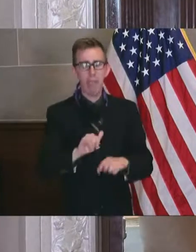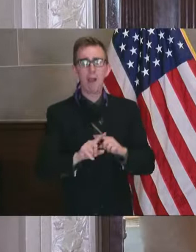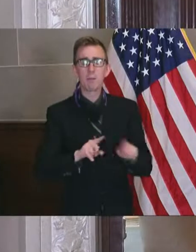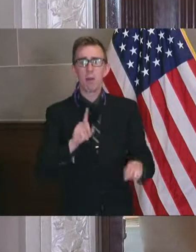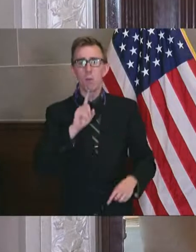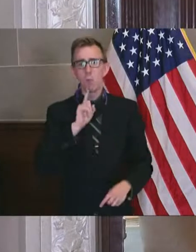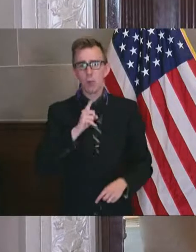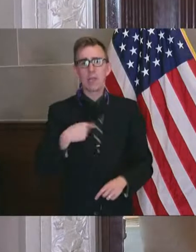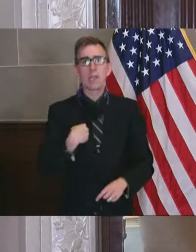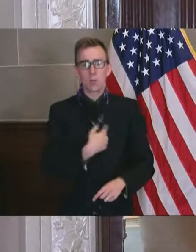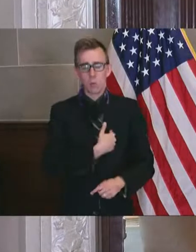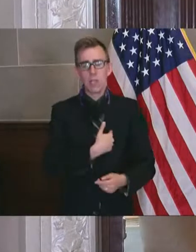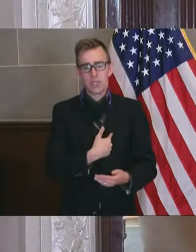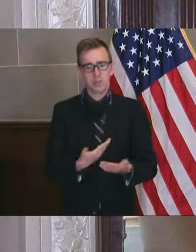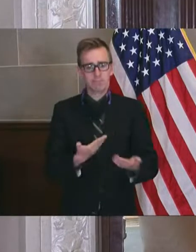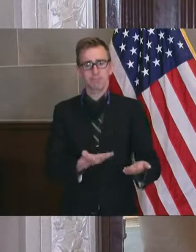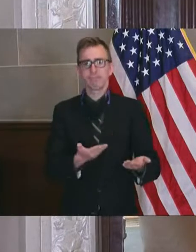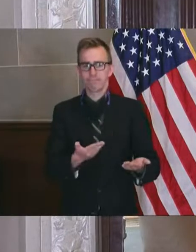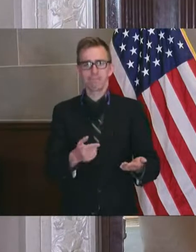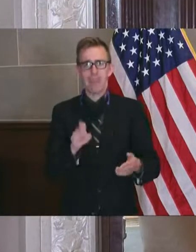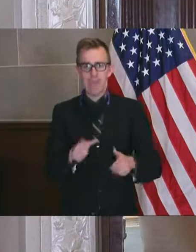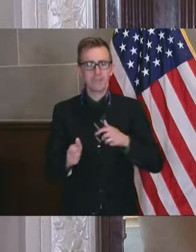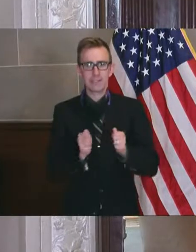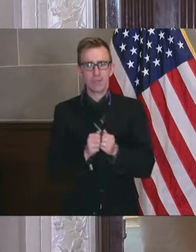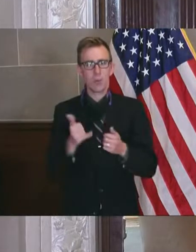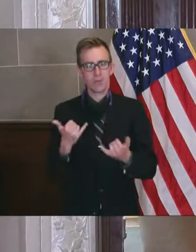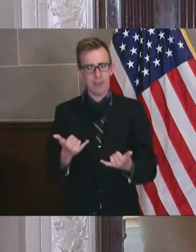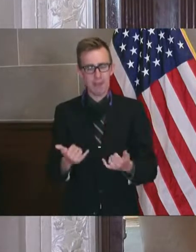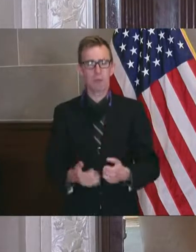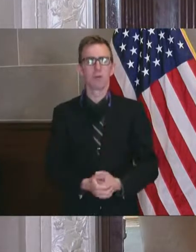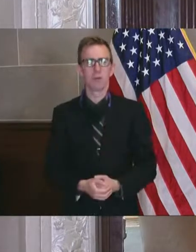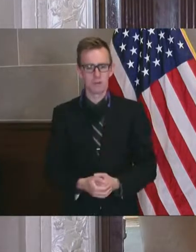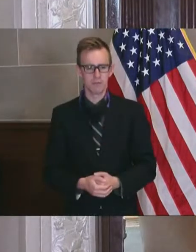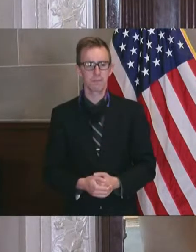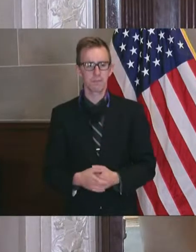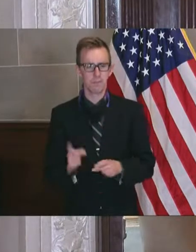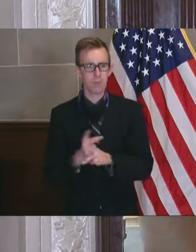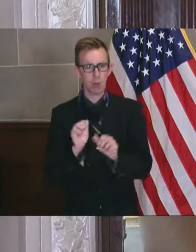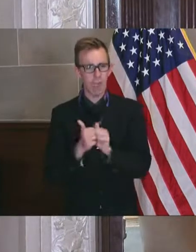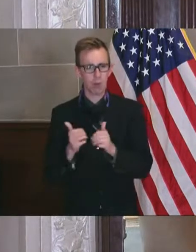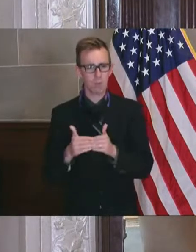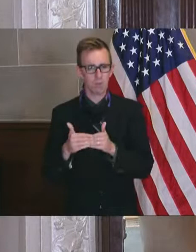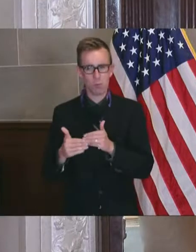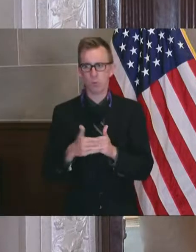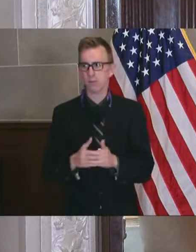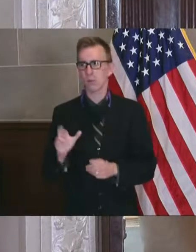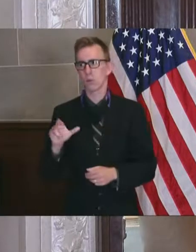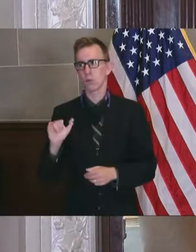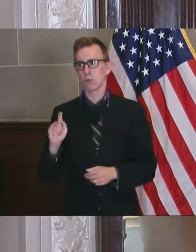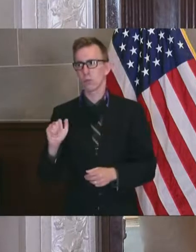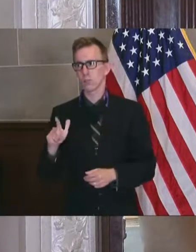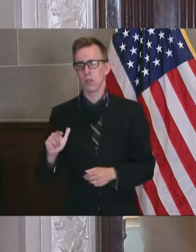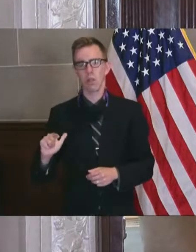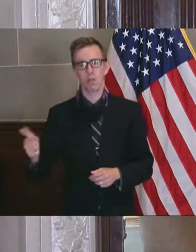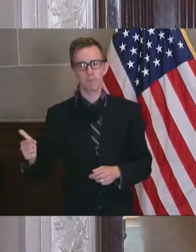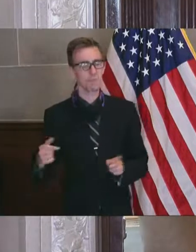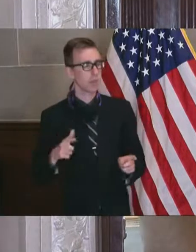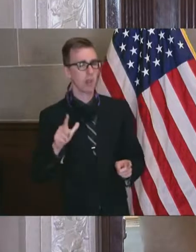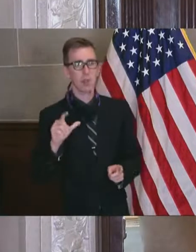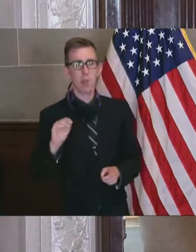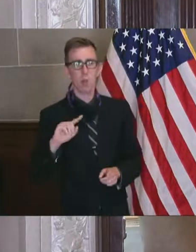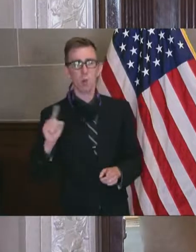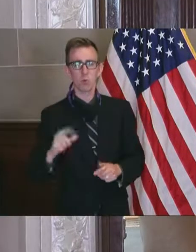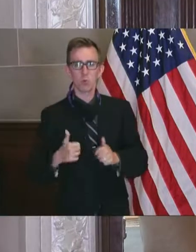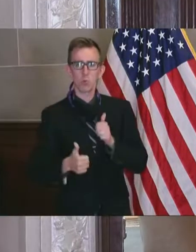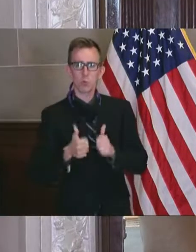of it was we were. So now we have to deal with the situation. We're going to have to figure out how we move forward with that. Governor, for Lake of the Ozarks,